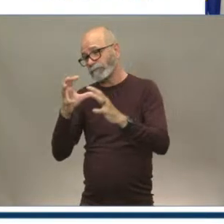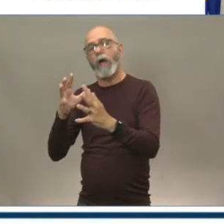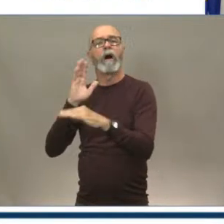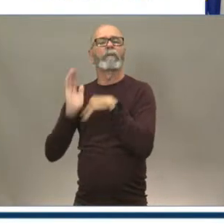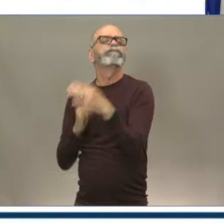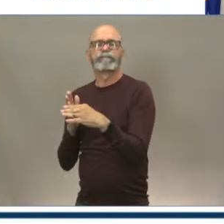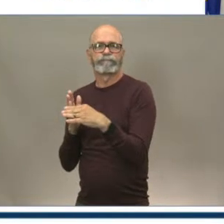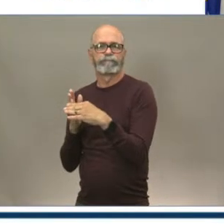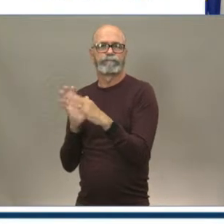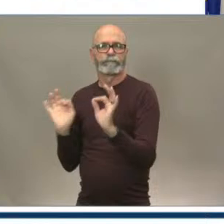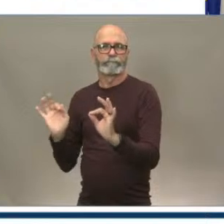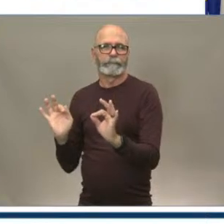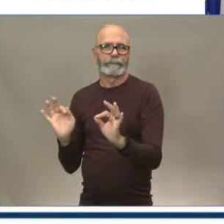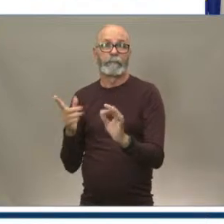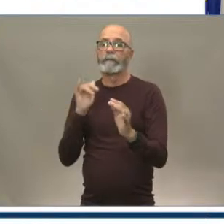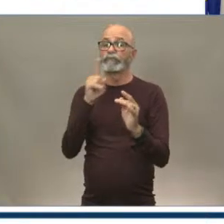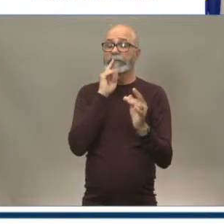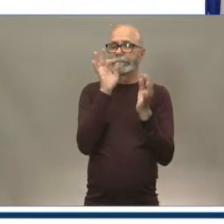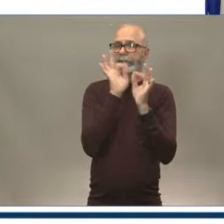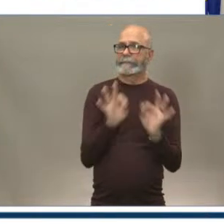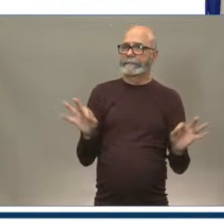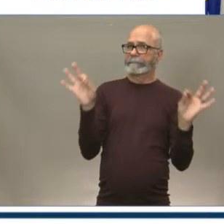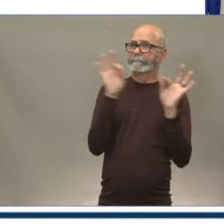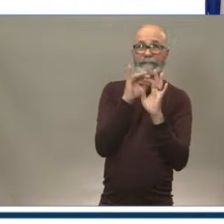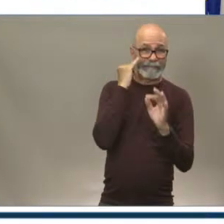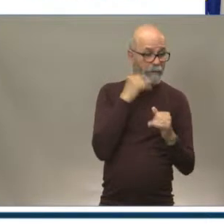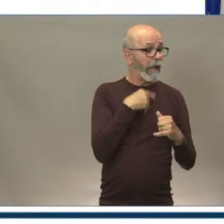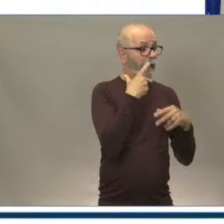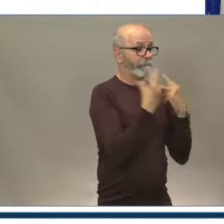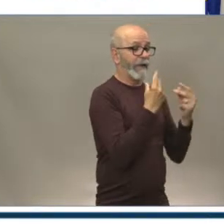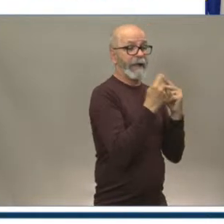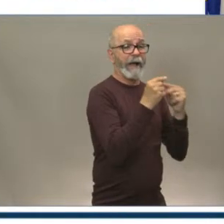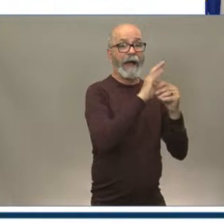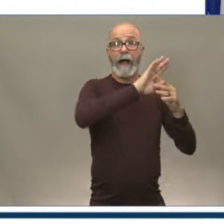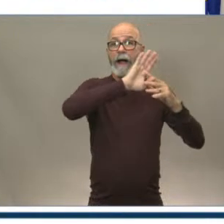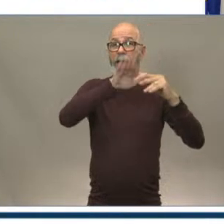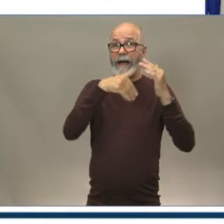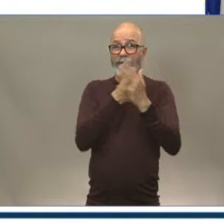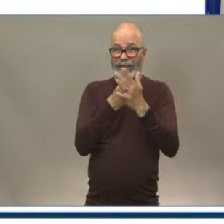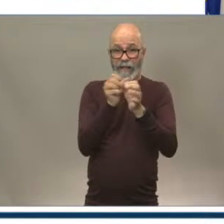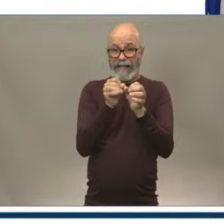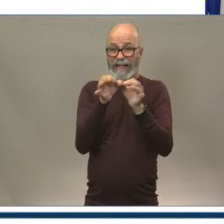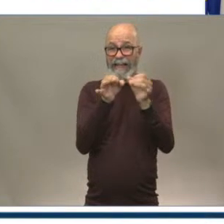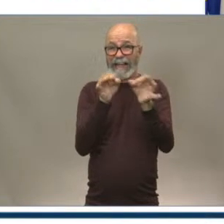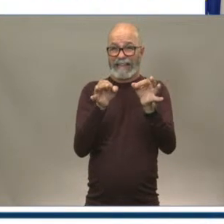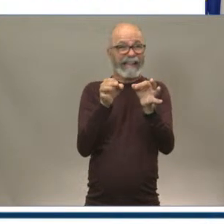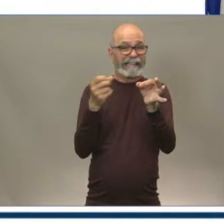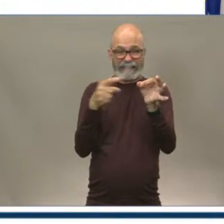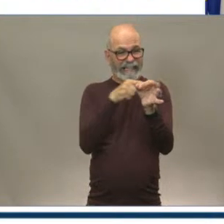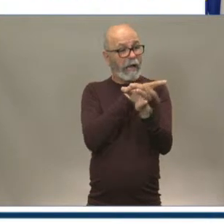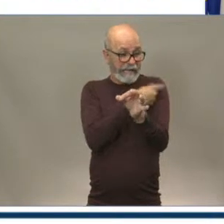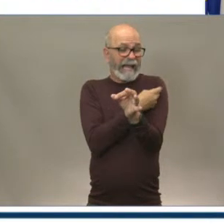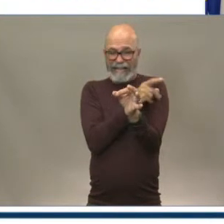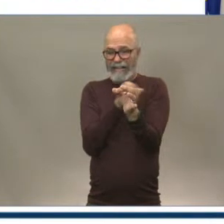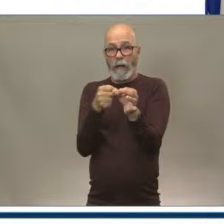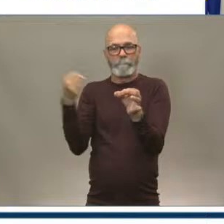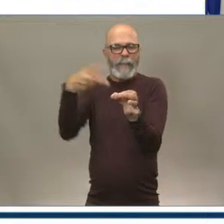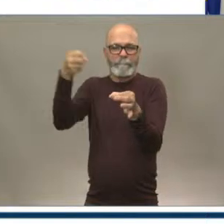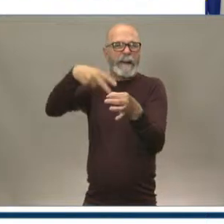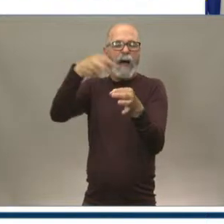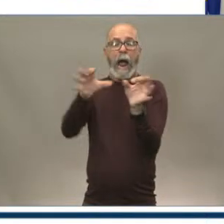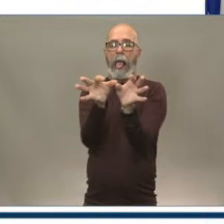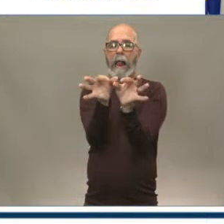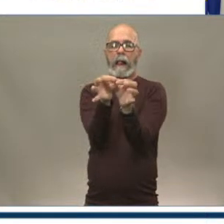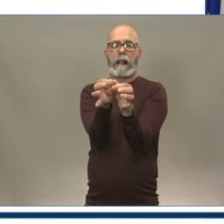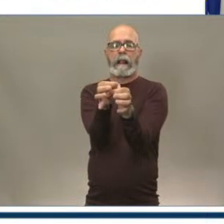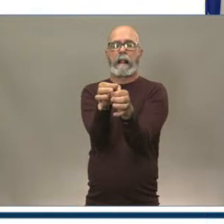in the race between variant and vaccine, and we cannot deviate from our effective age-based process.